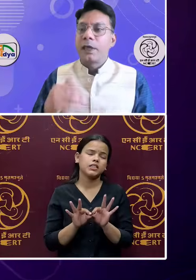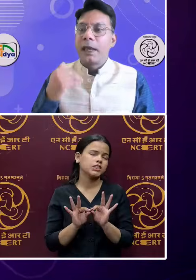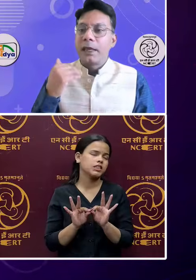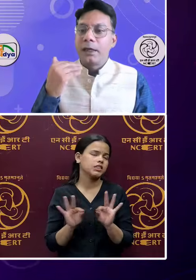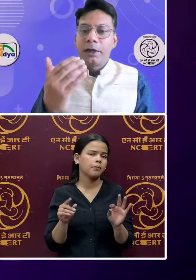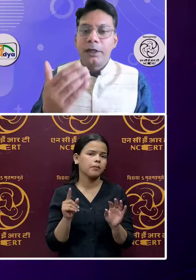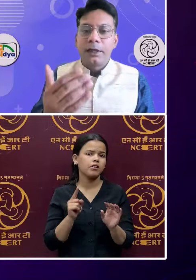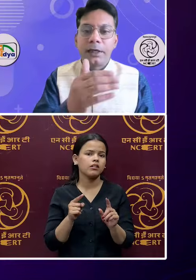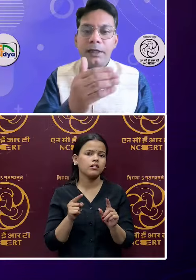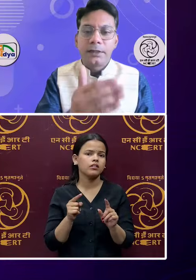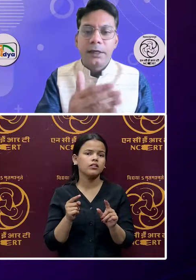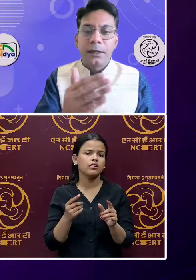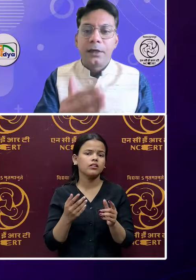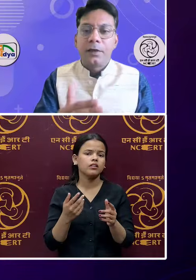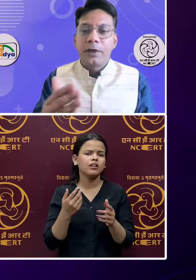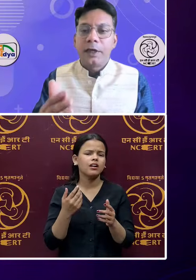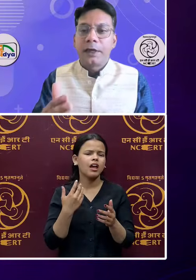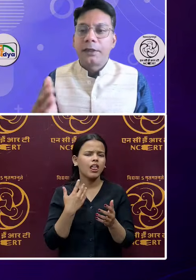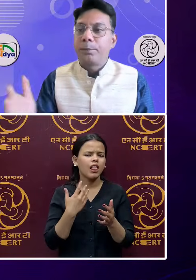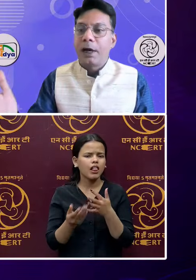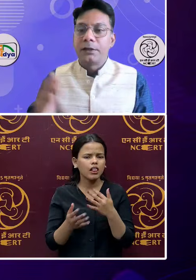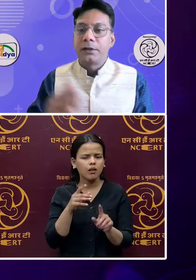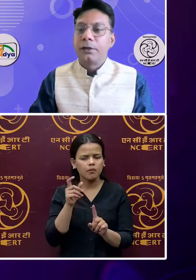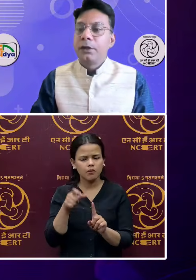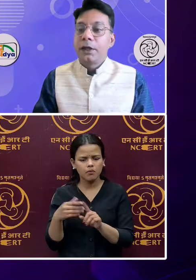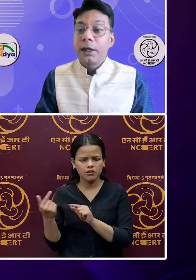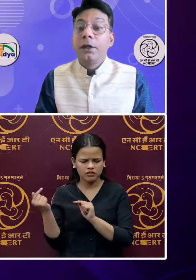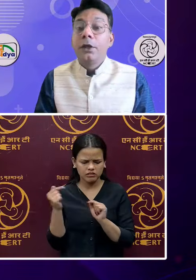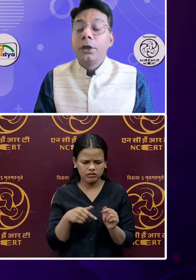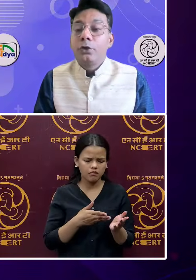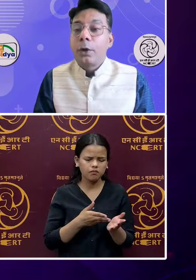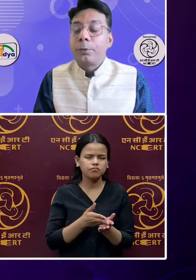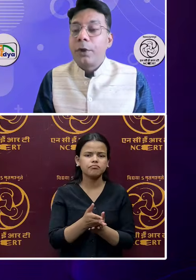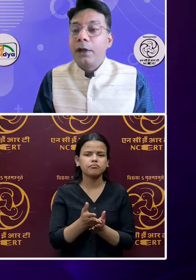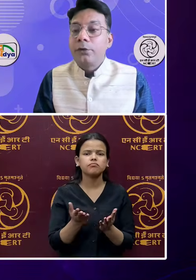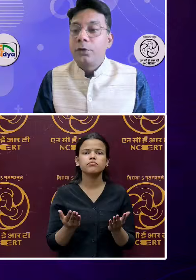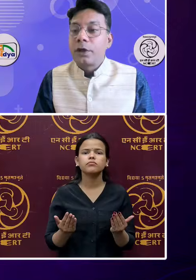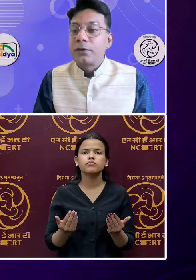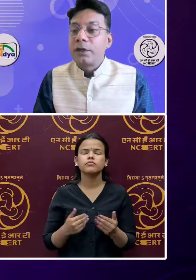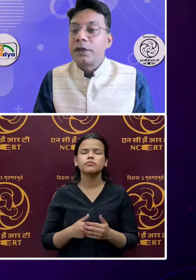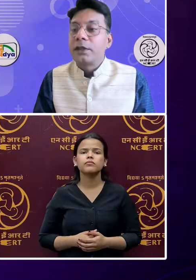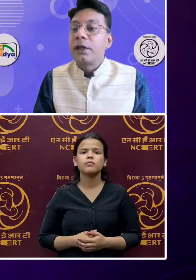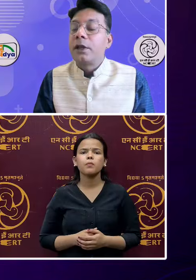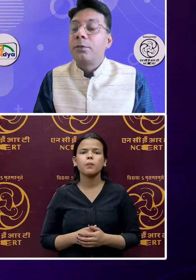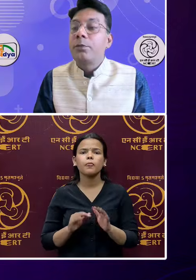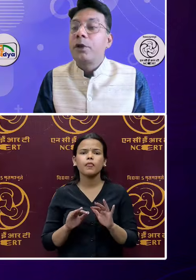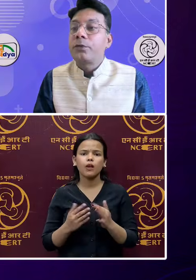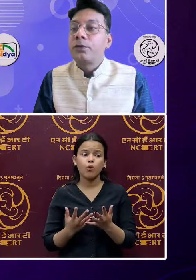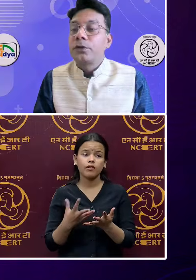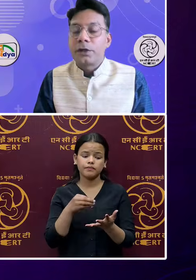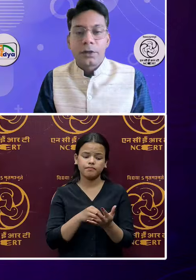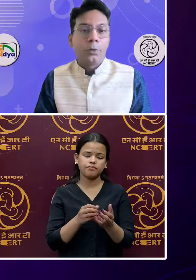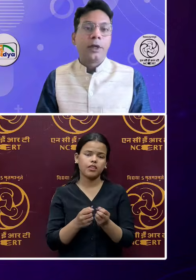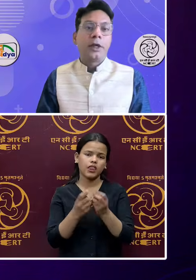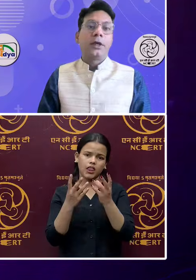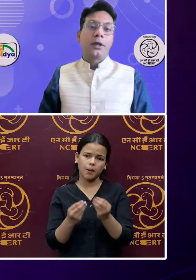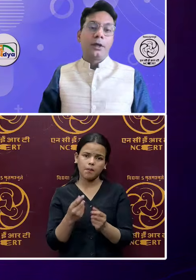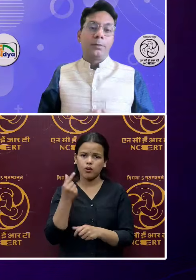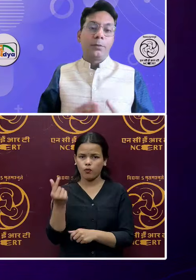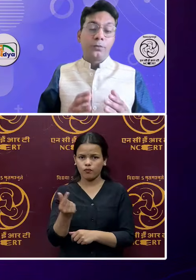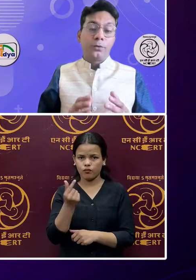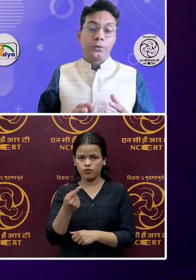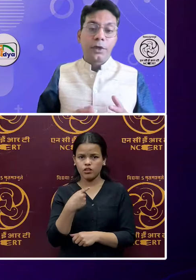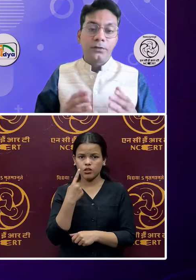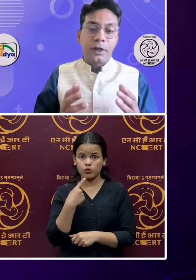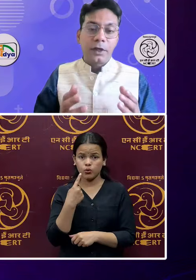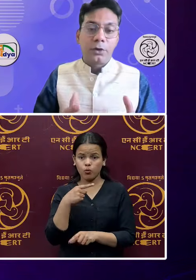interface where anybody can easily navigate the path, correct? You have to also consider the number of users, how many